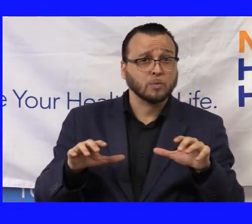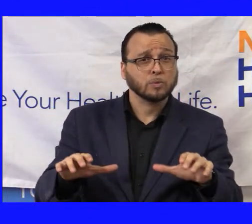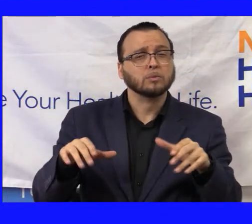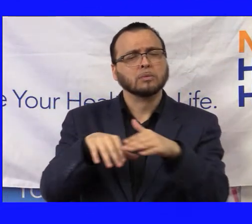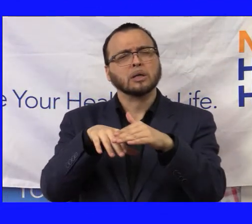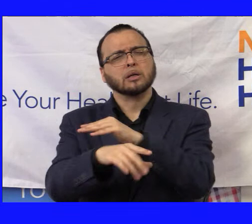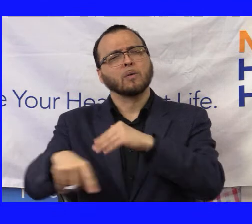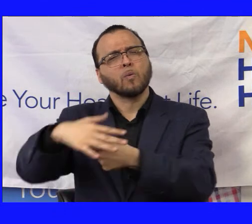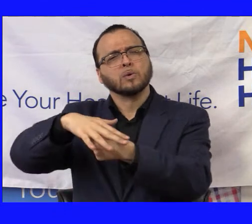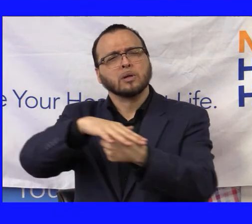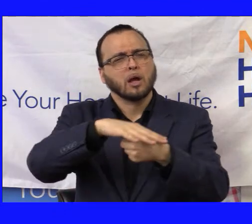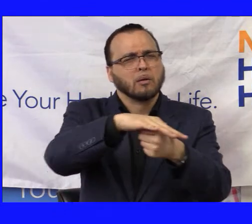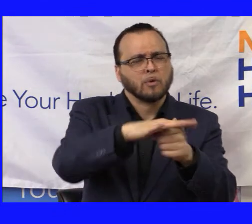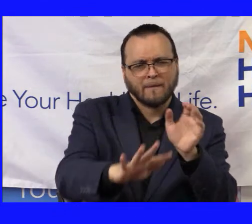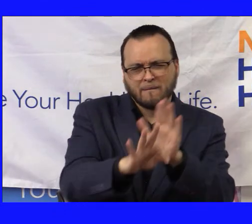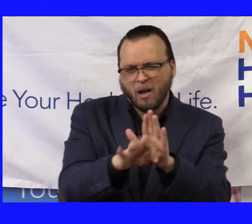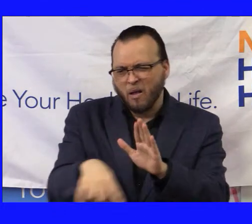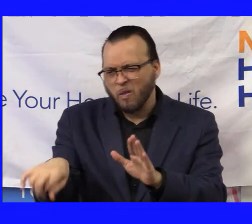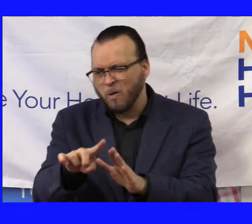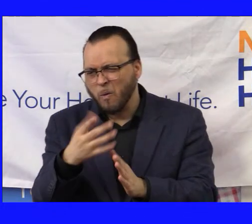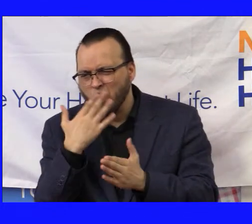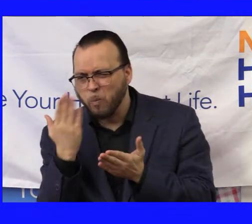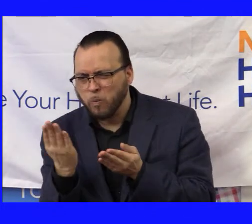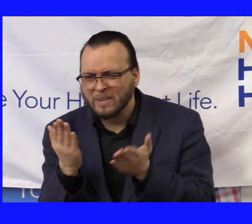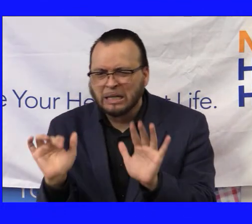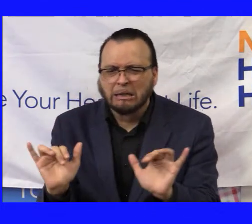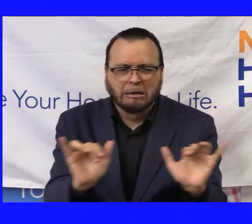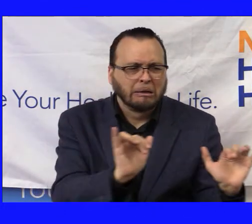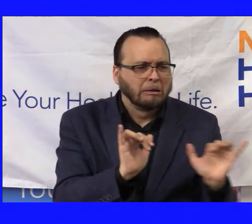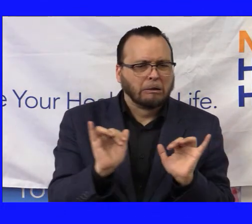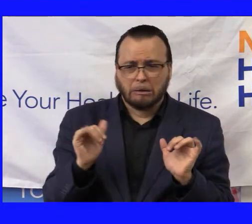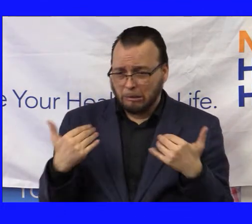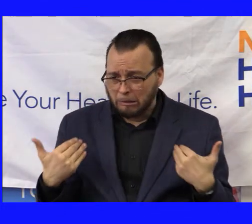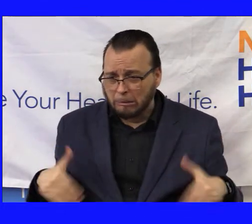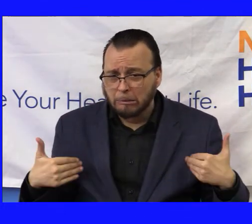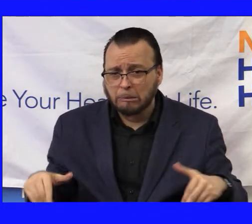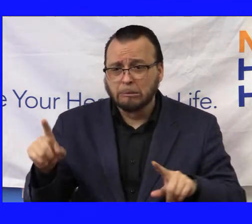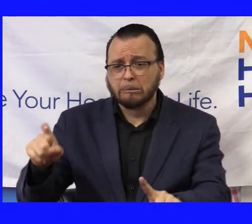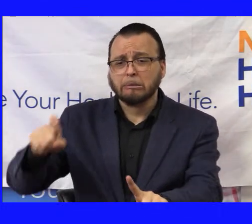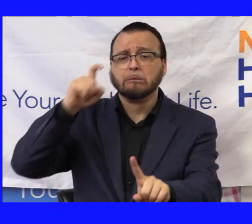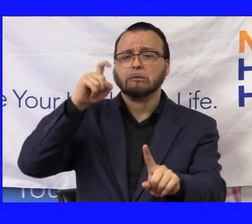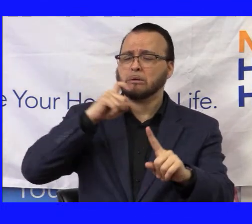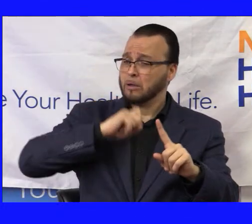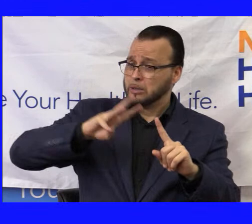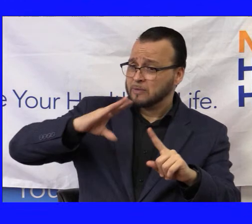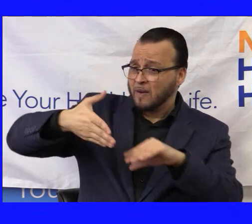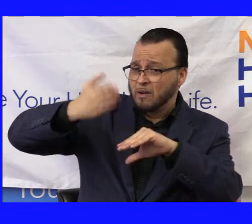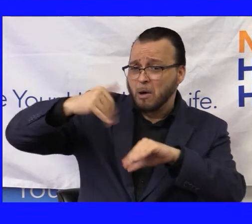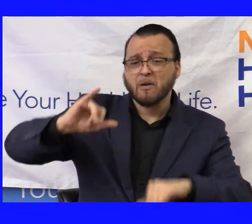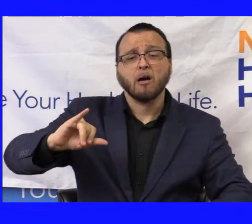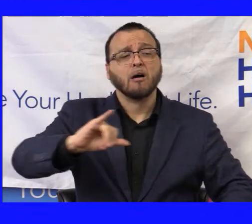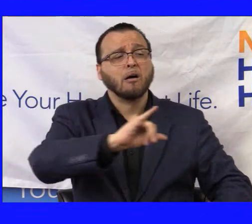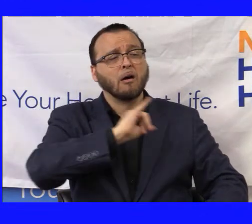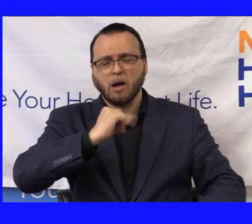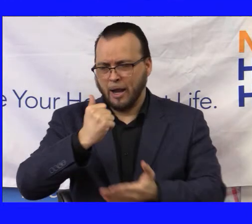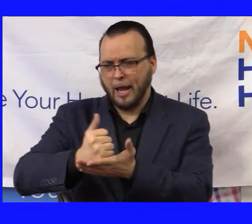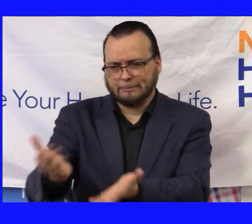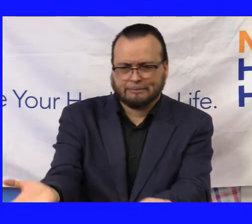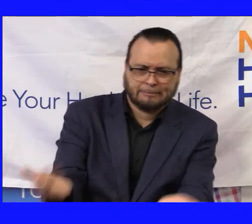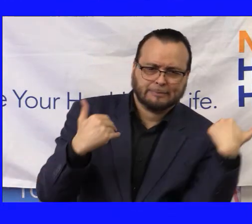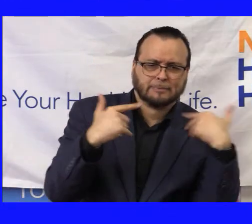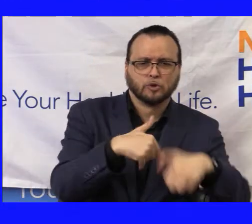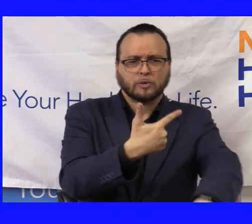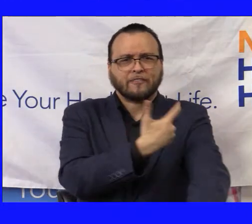and find the most vulnerable New Yorkers, especially people 65 and above in these neighborhoods, and facilitate their enrollment to get the vaccine.